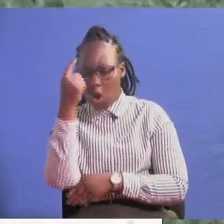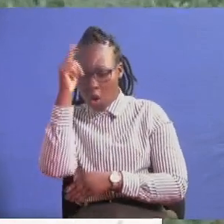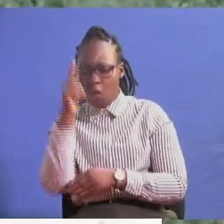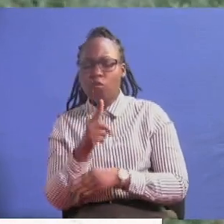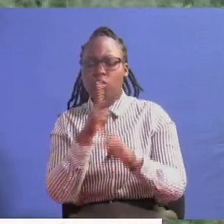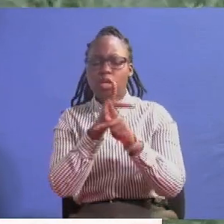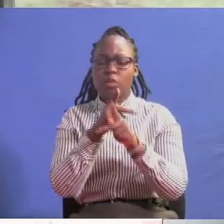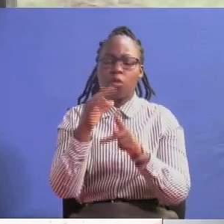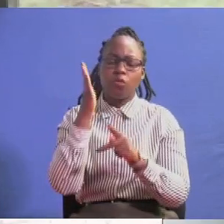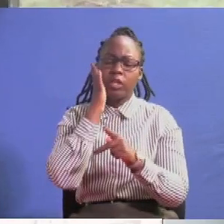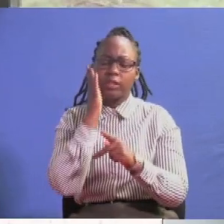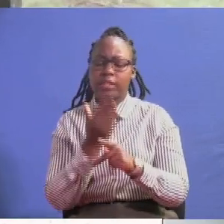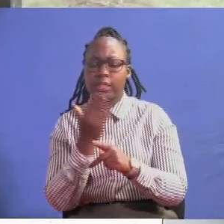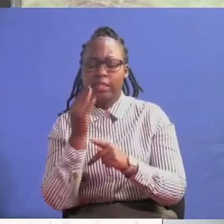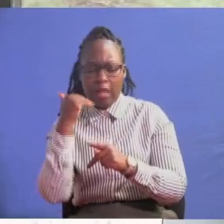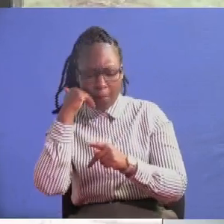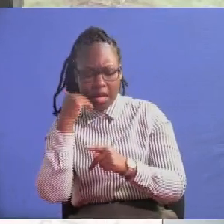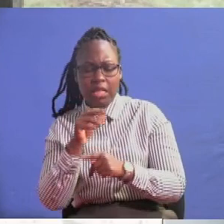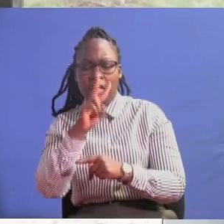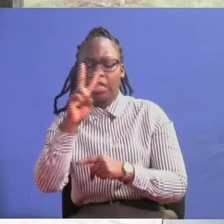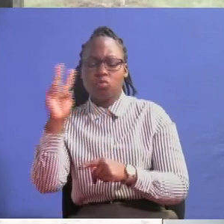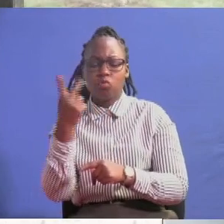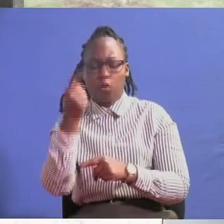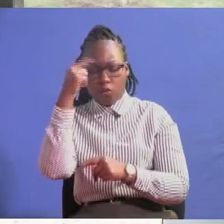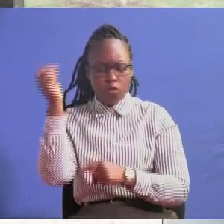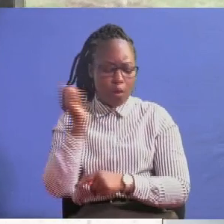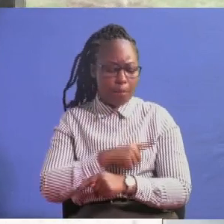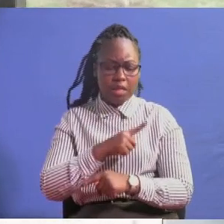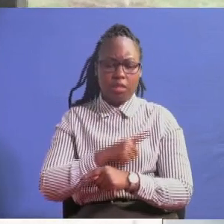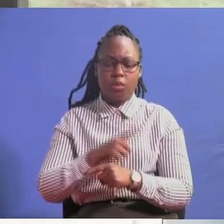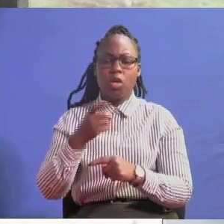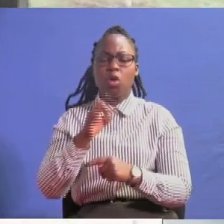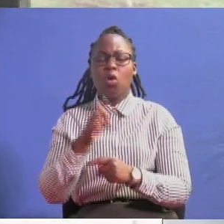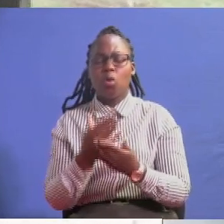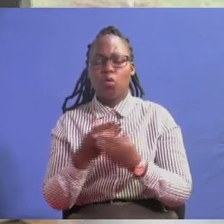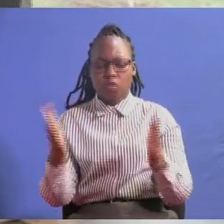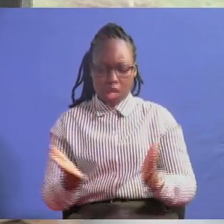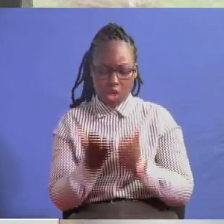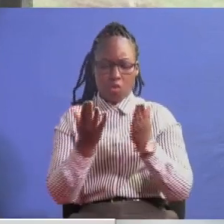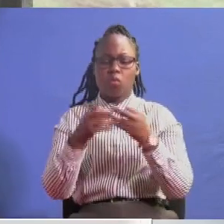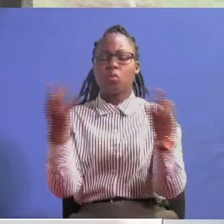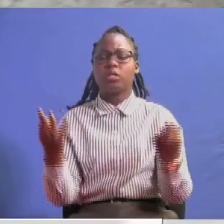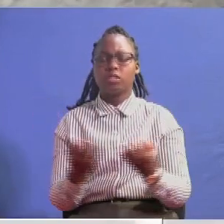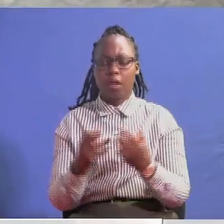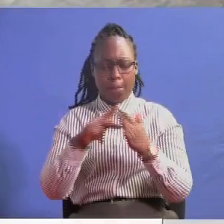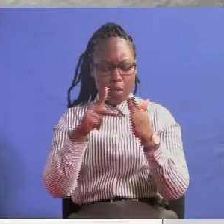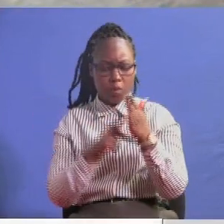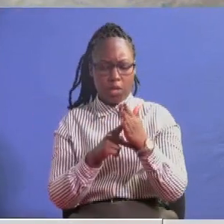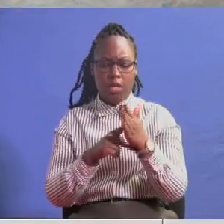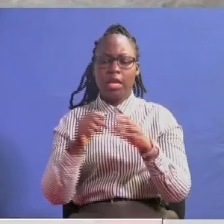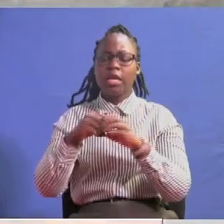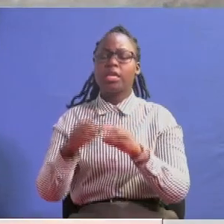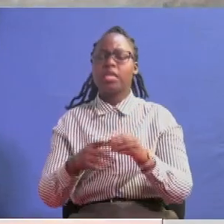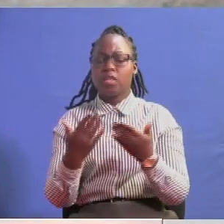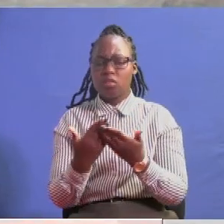upkeep of their ailing mother. The 2,000 shillings was a monthly pay for the elderly under the Inua Jamii program. Tigithi location